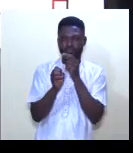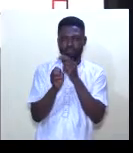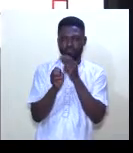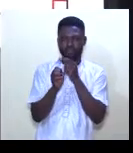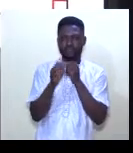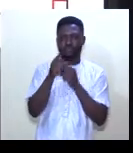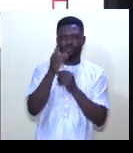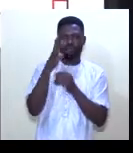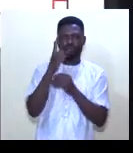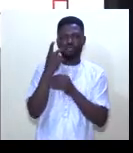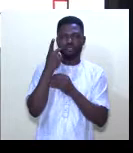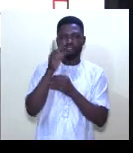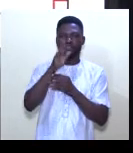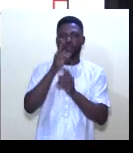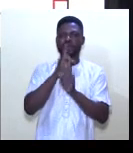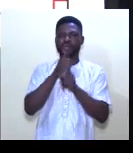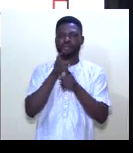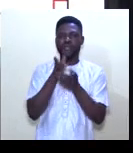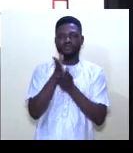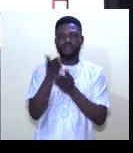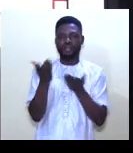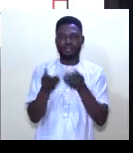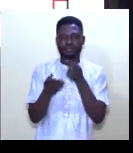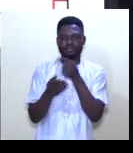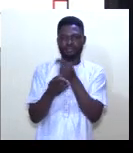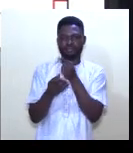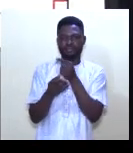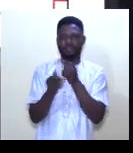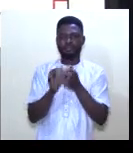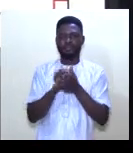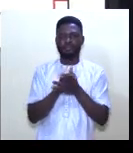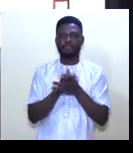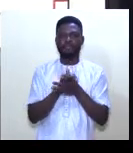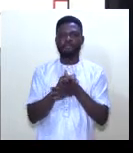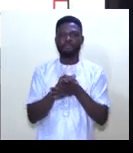Study it quickly. You should see your answer right here.